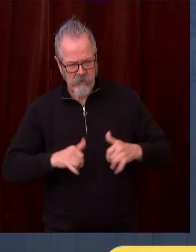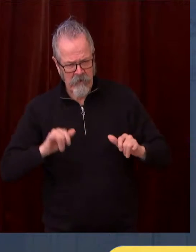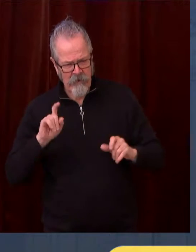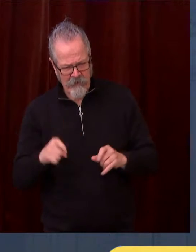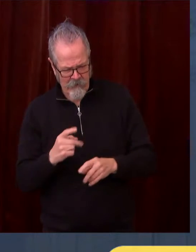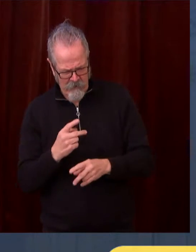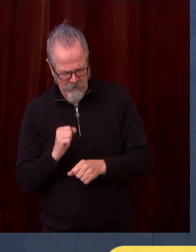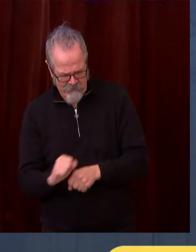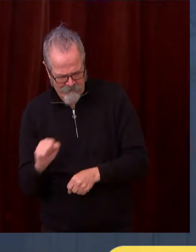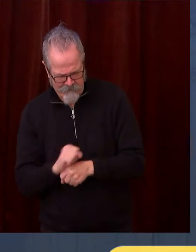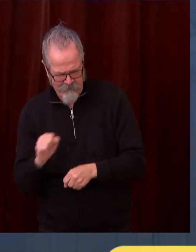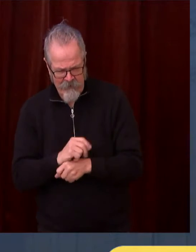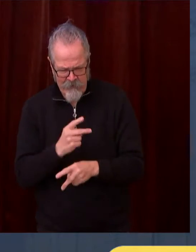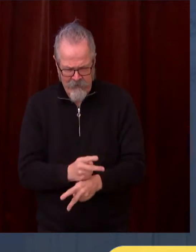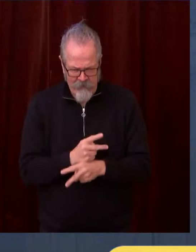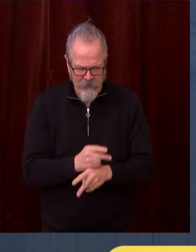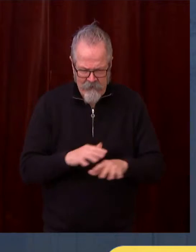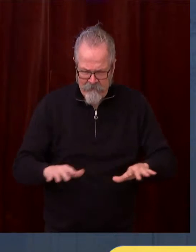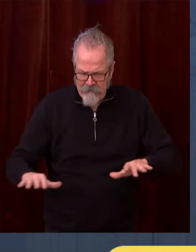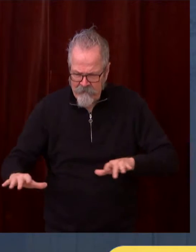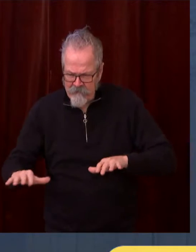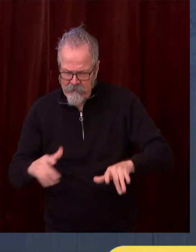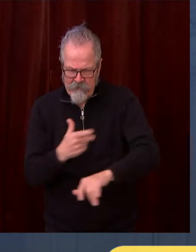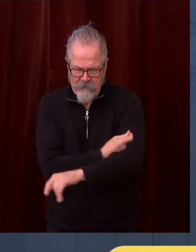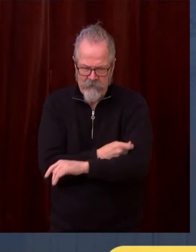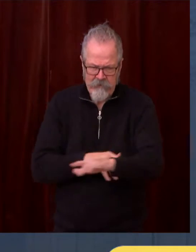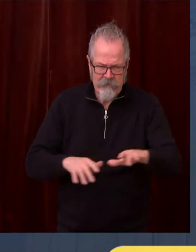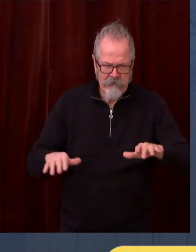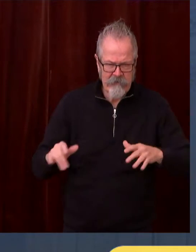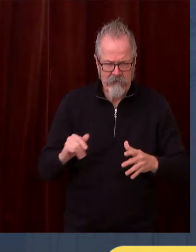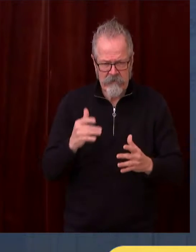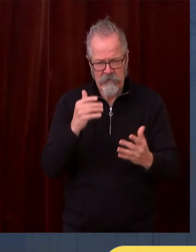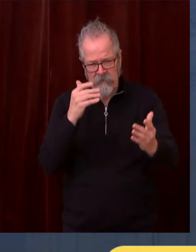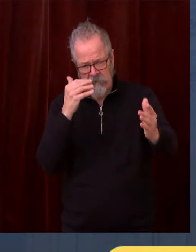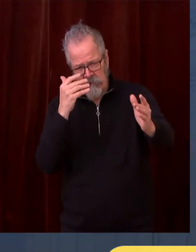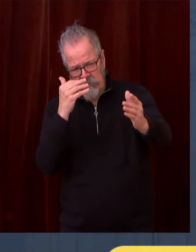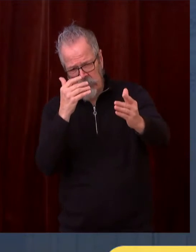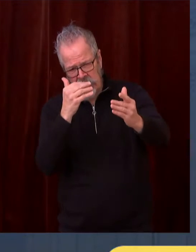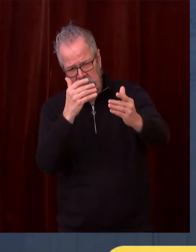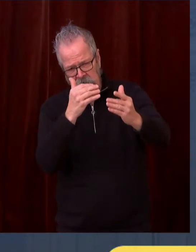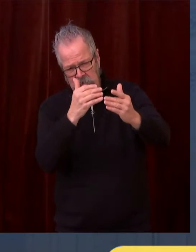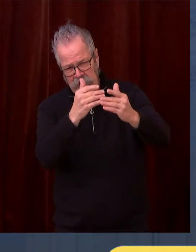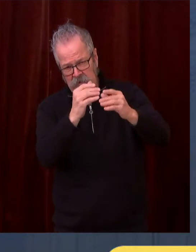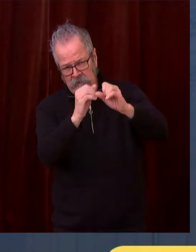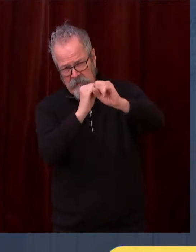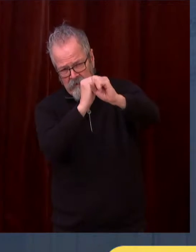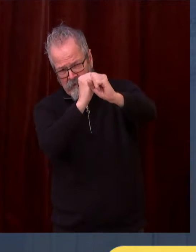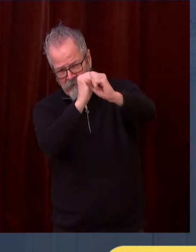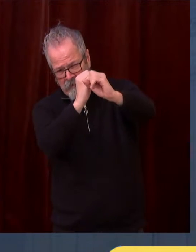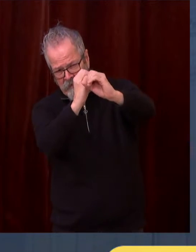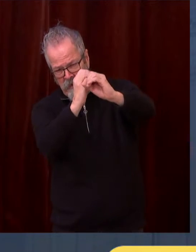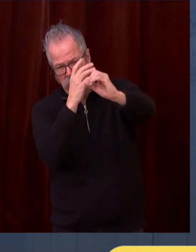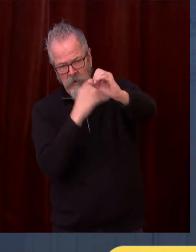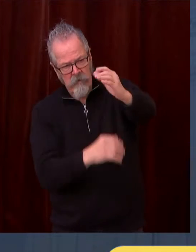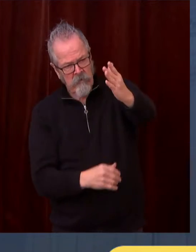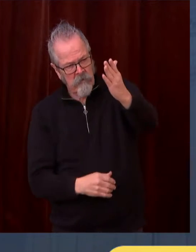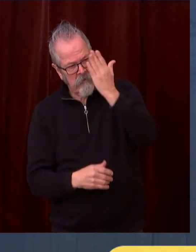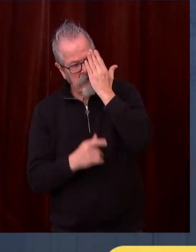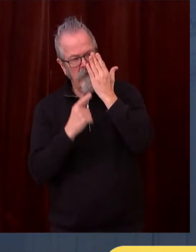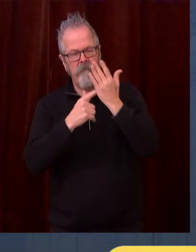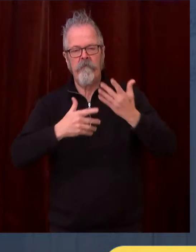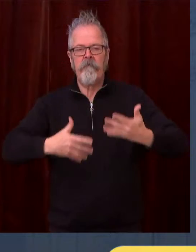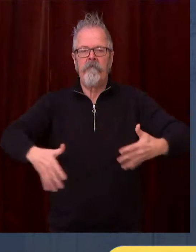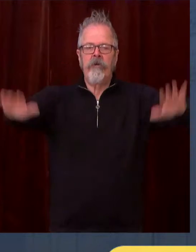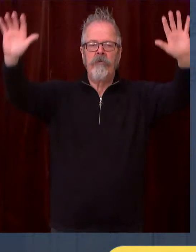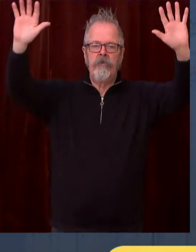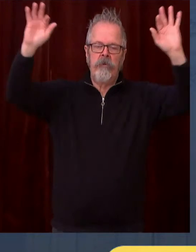state of Washington that we have the courage, we have the resilience, we have the diligence, we have the compassion for our families